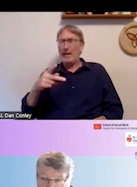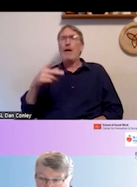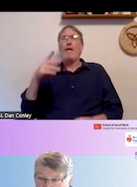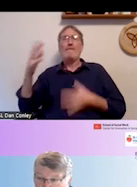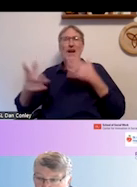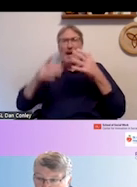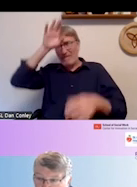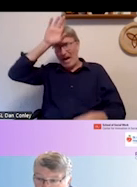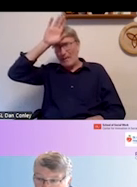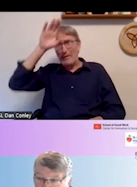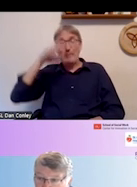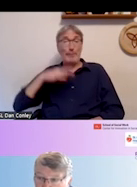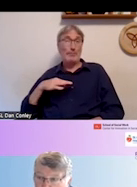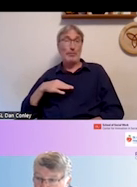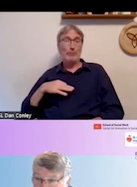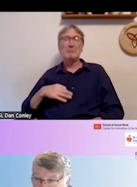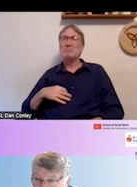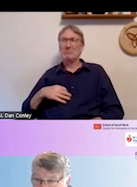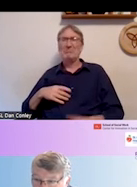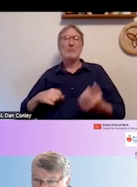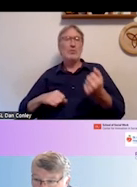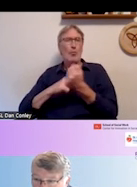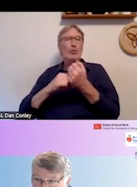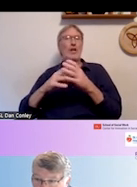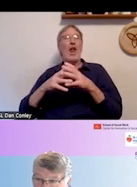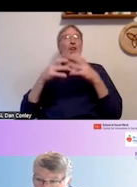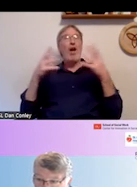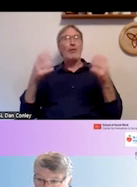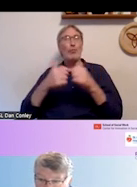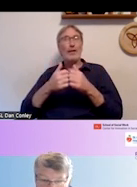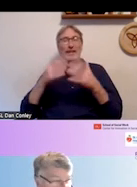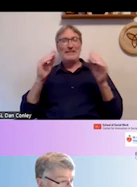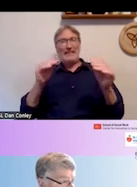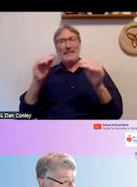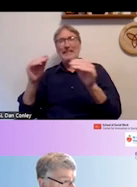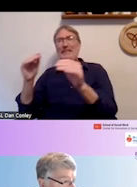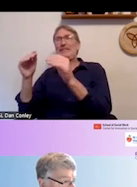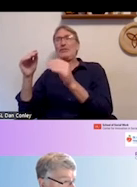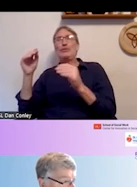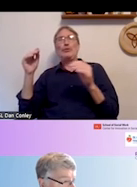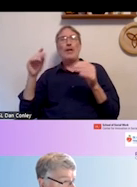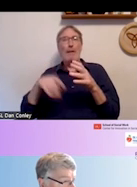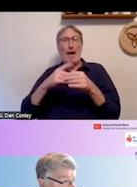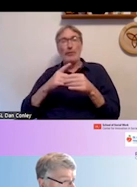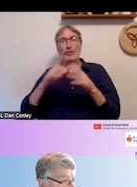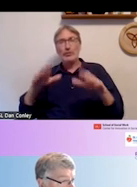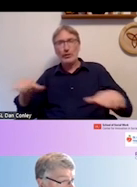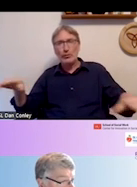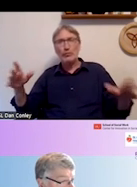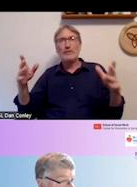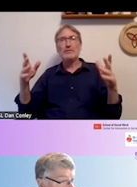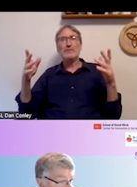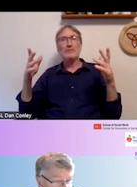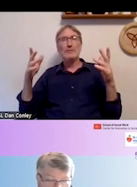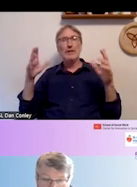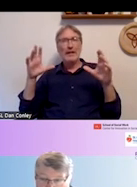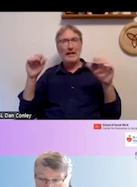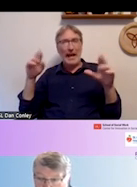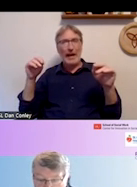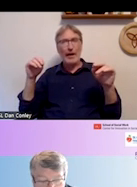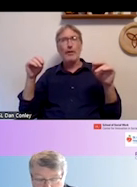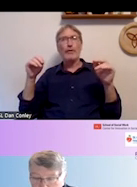does a lot of support in pediatric readiness out there with child seat education and other